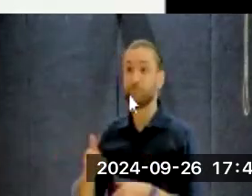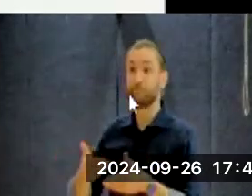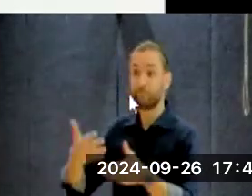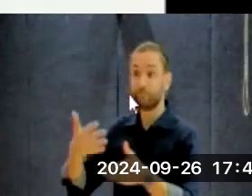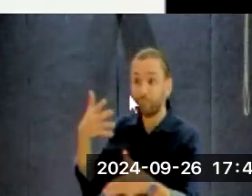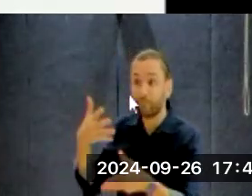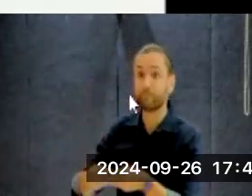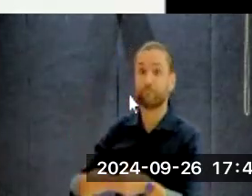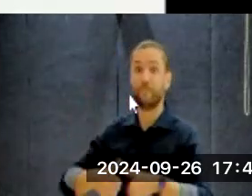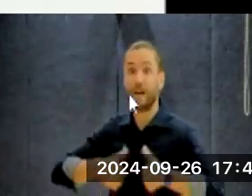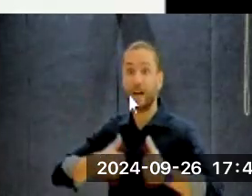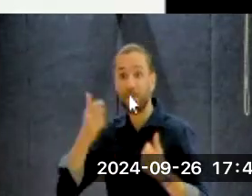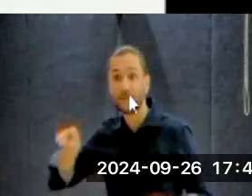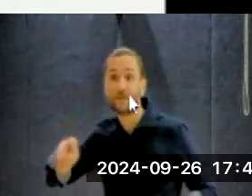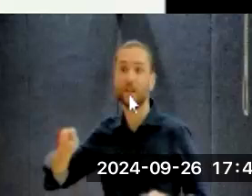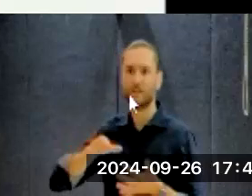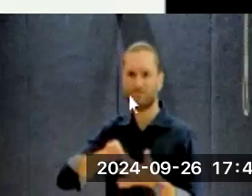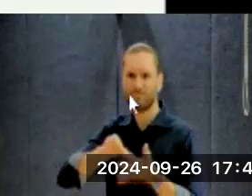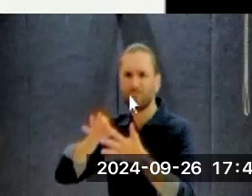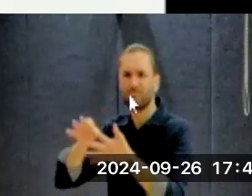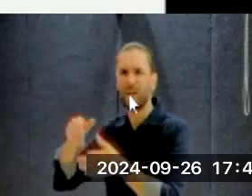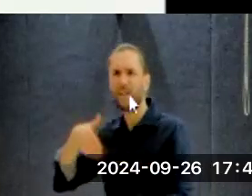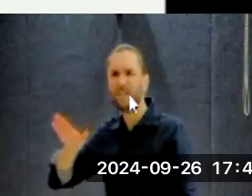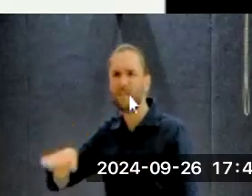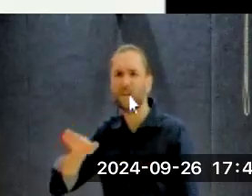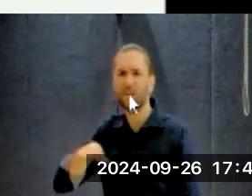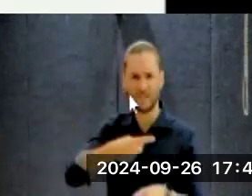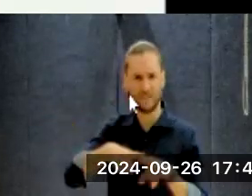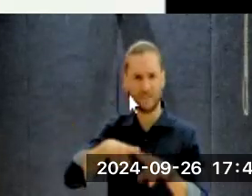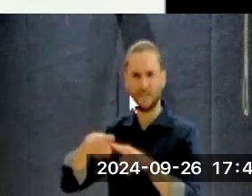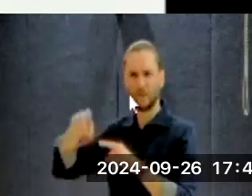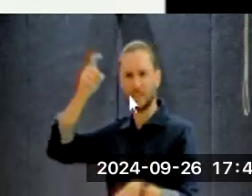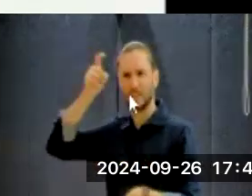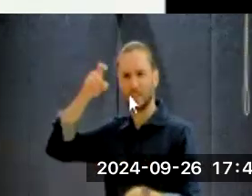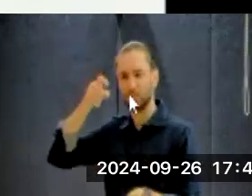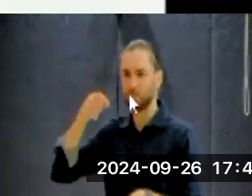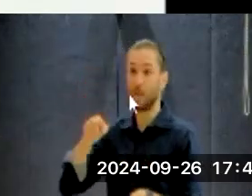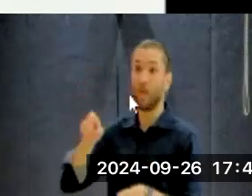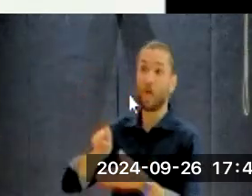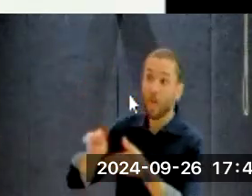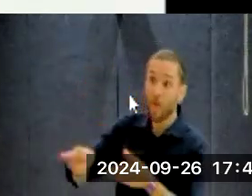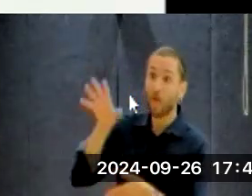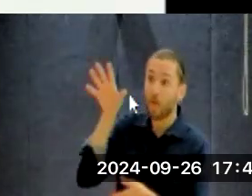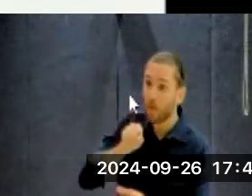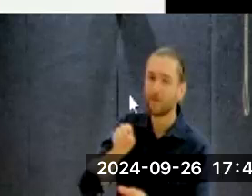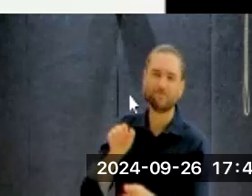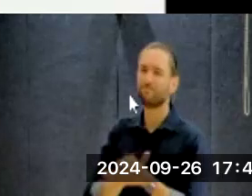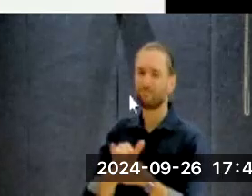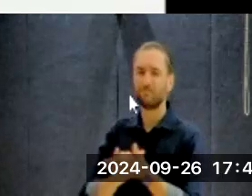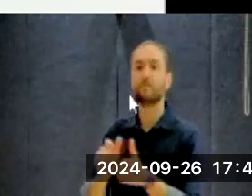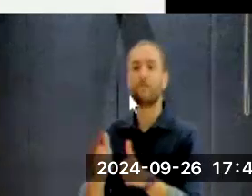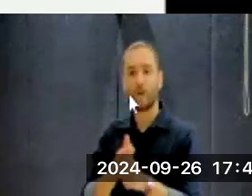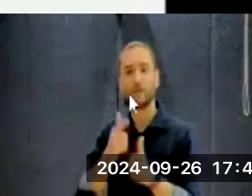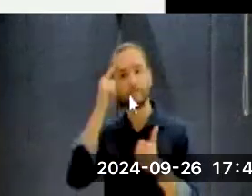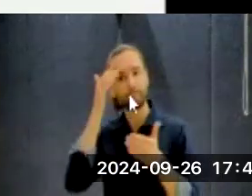unique history and experiences. We can't know or understand what someone else thinks unless we listen to them. Therefore,